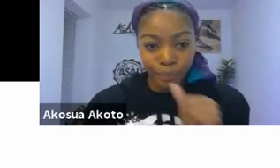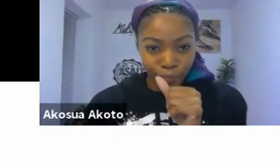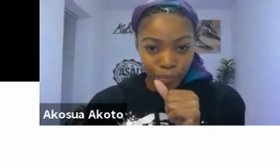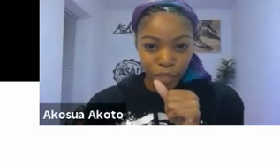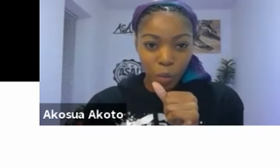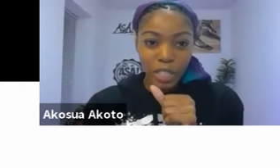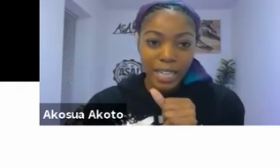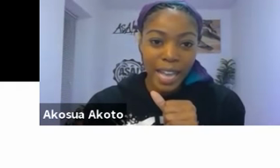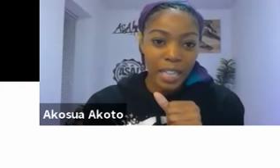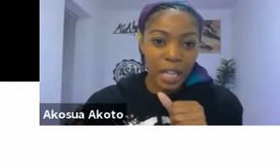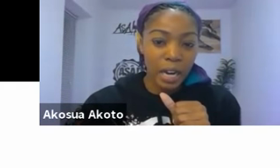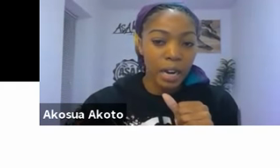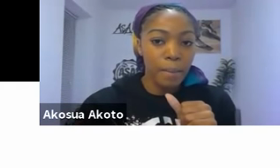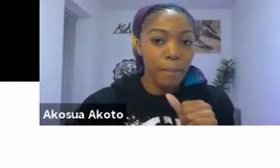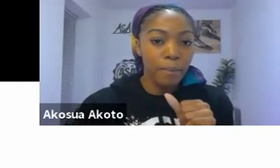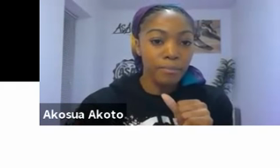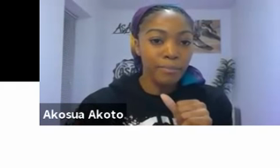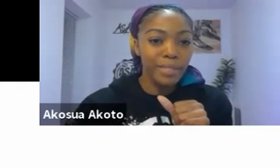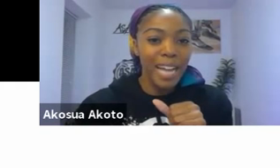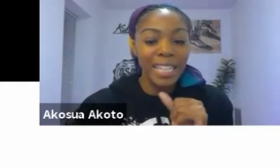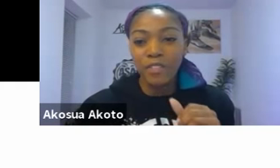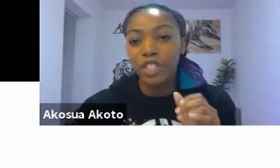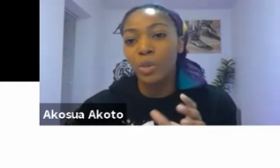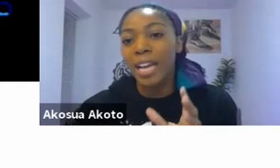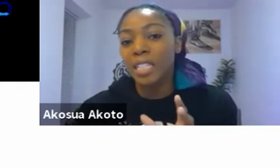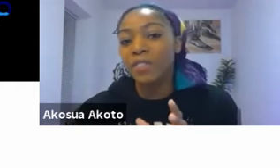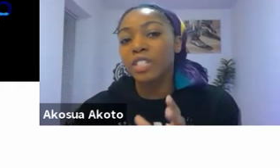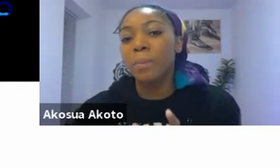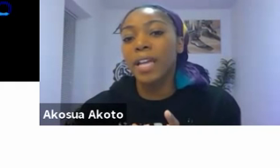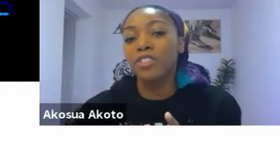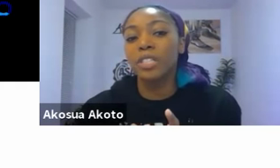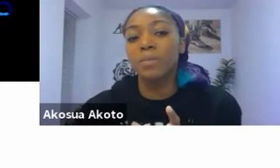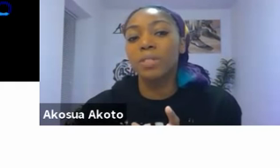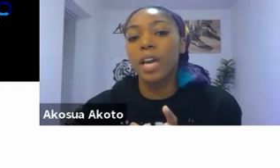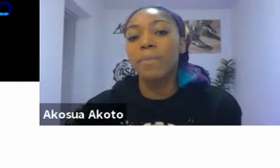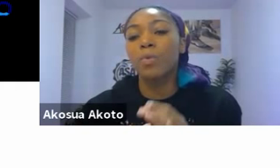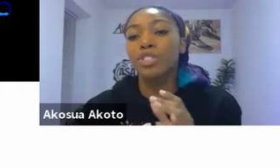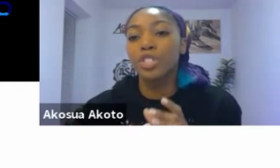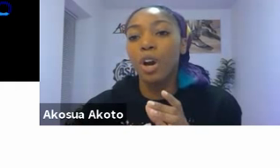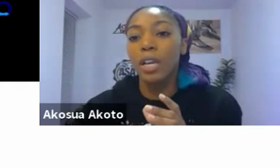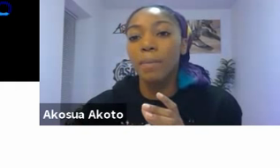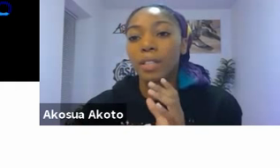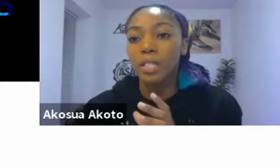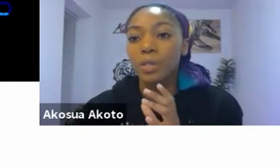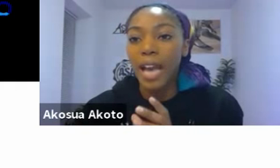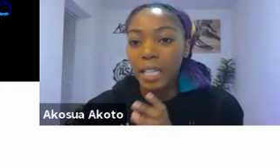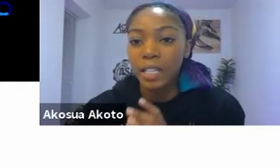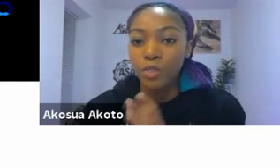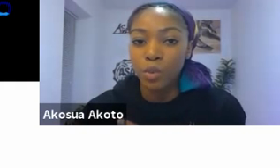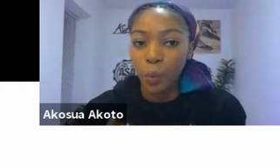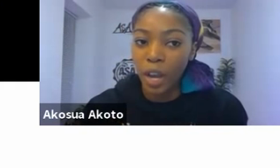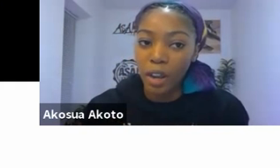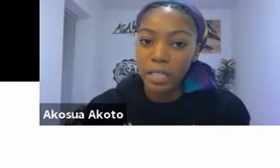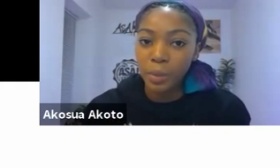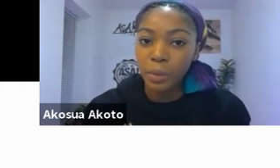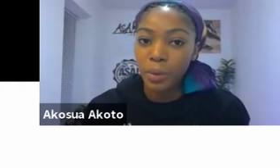again, we're looking at not individual activities or mannerisms, okay? But we're just talking about the totality of